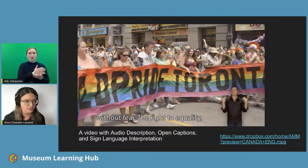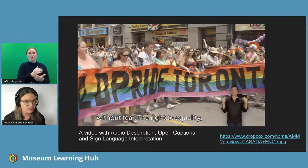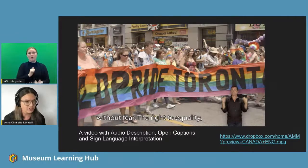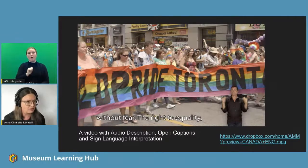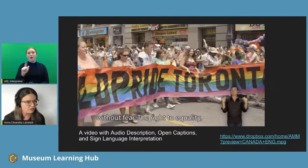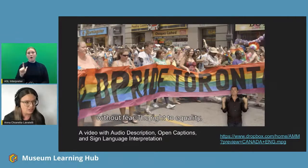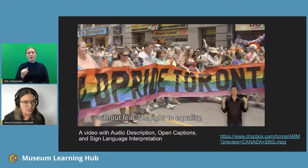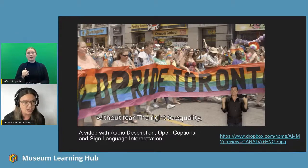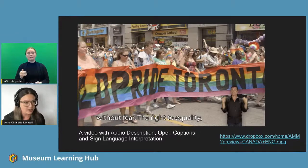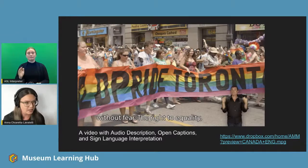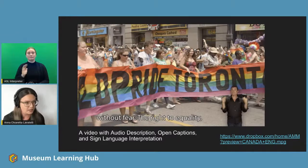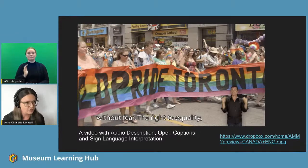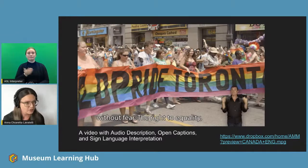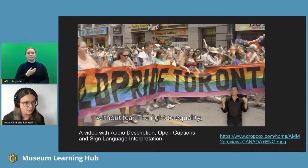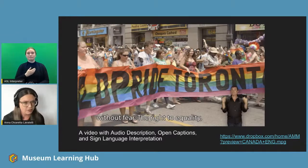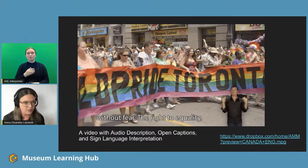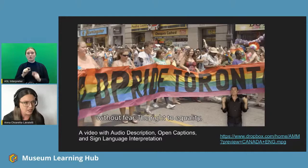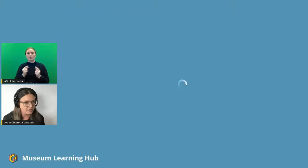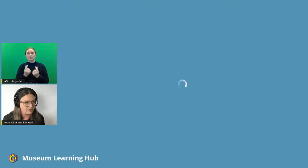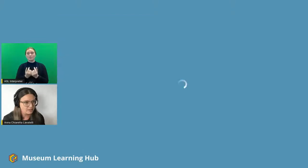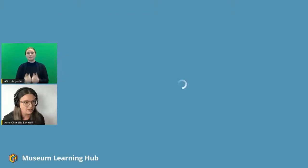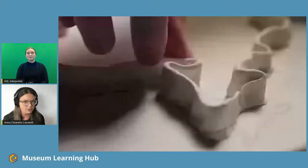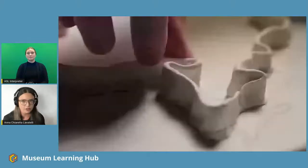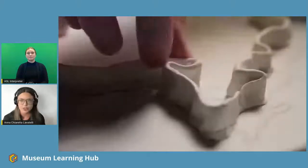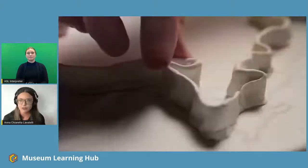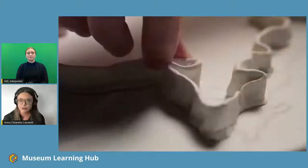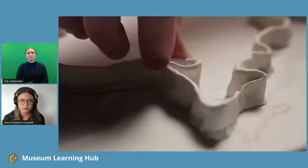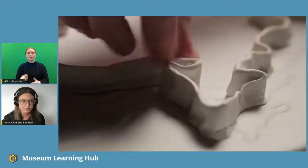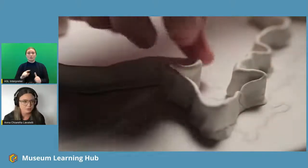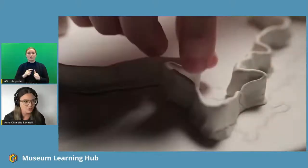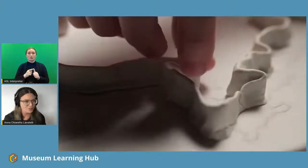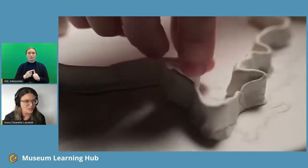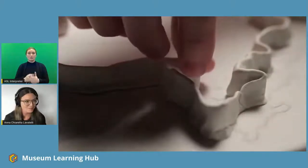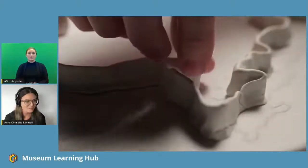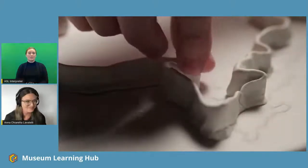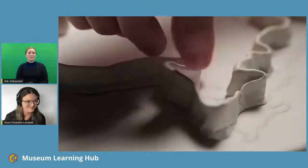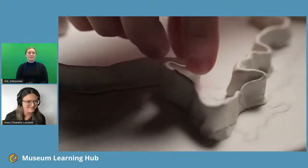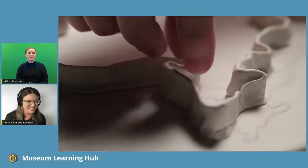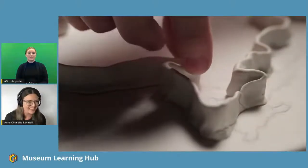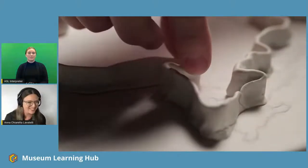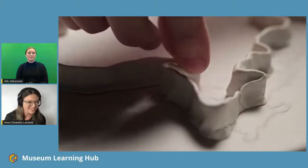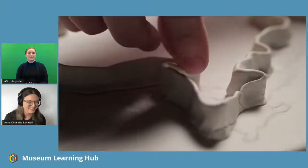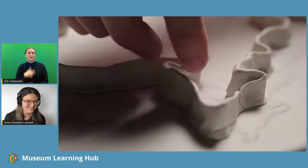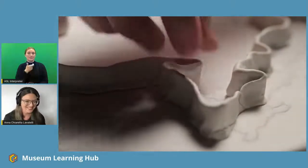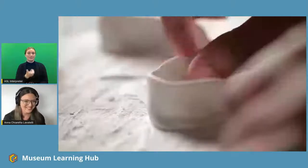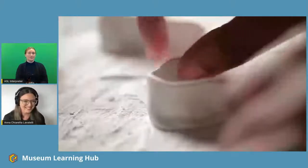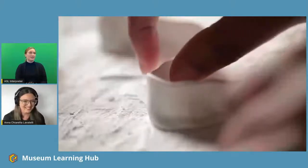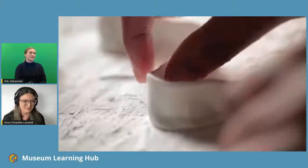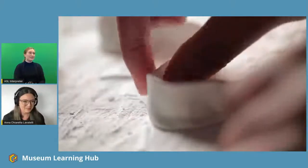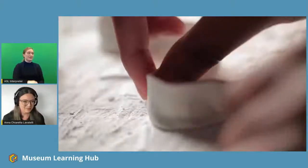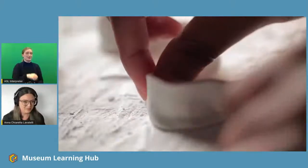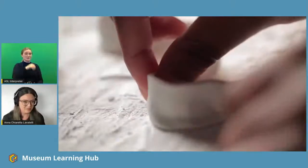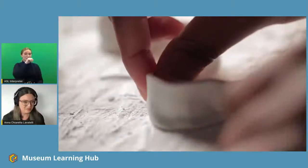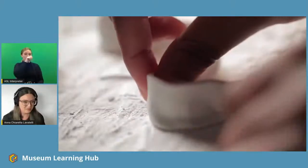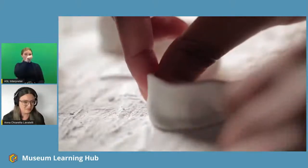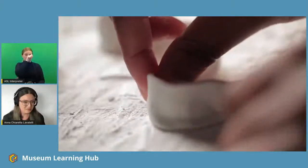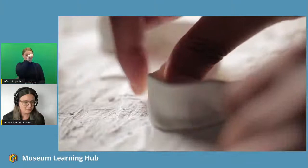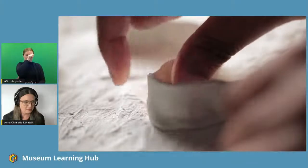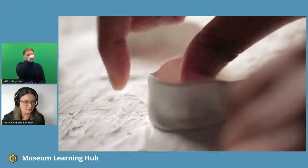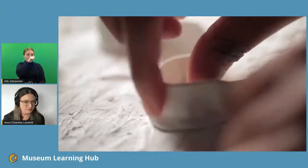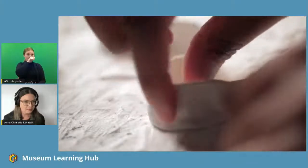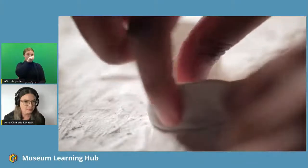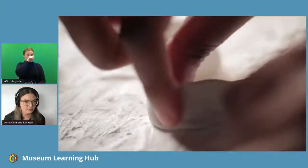the first 30 seconds, 45 seconds. Play on a table. This time. Thank you.